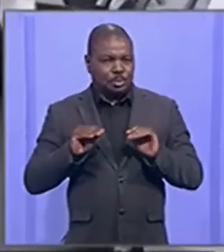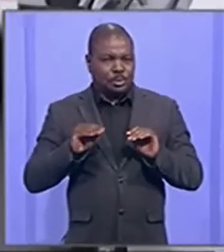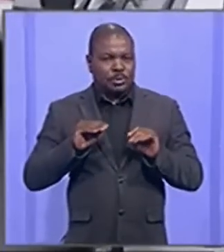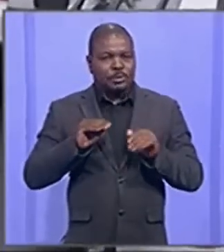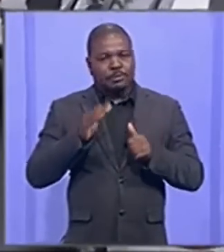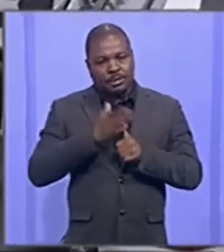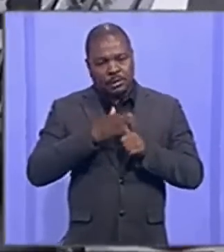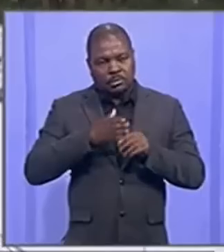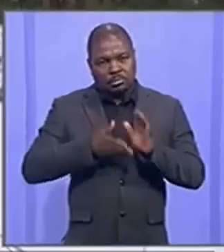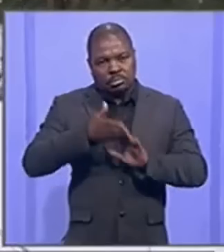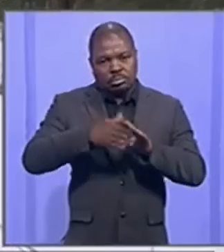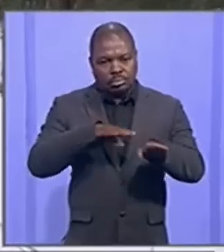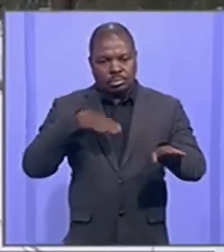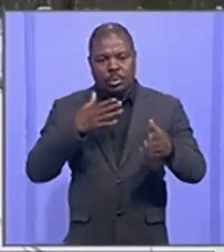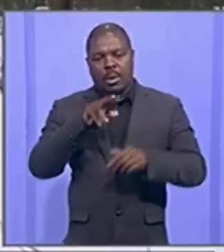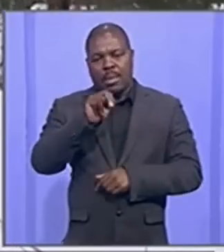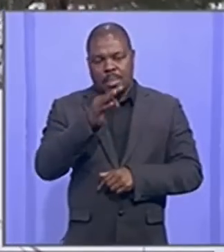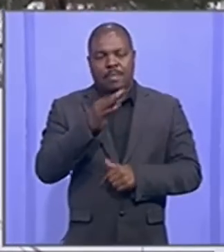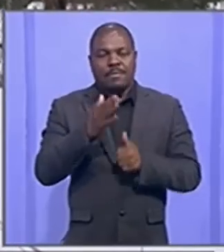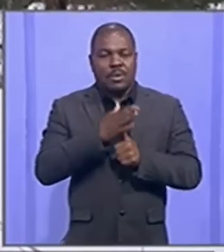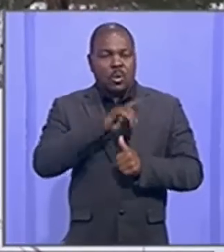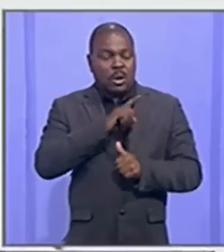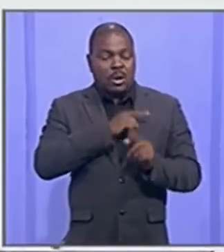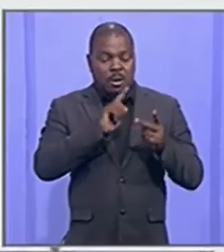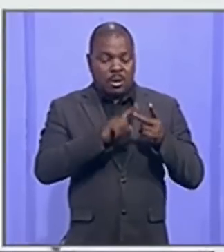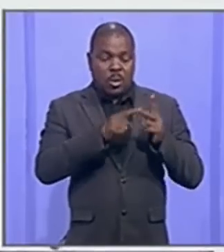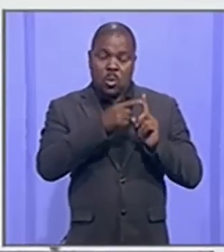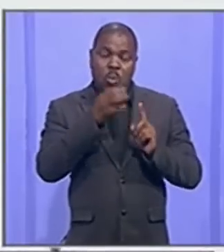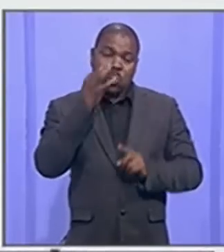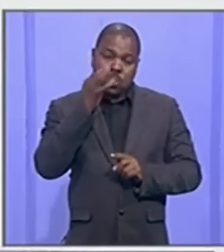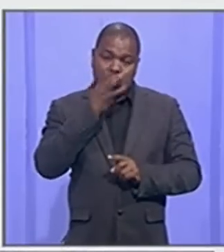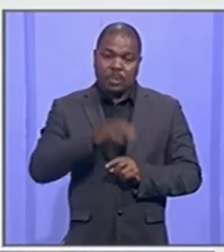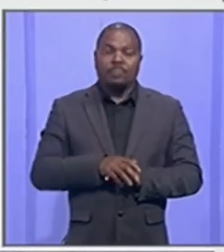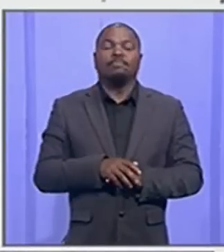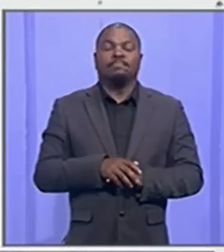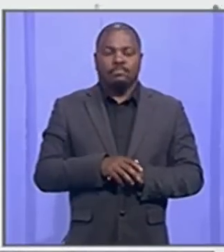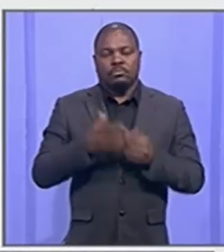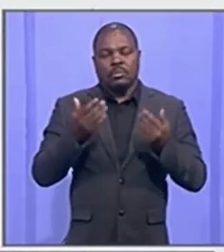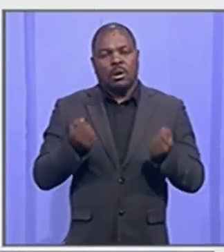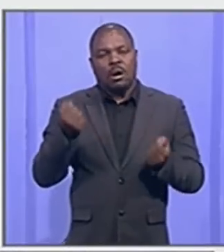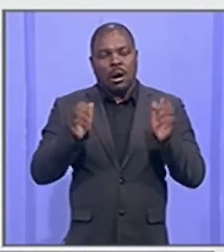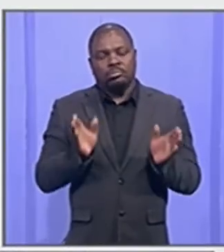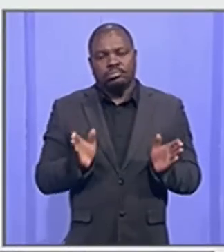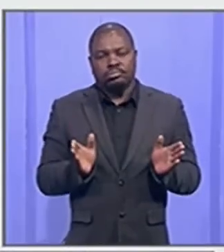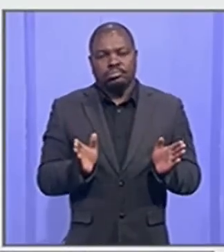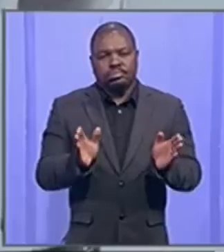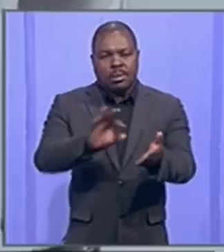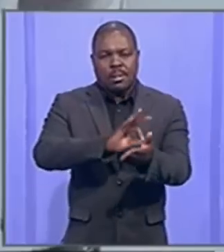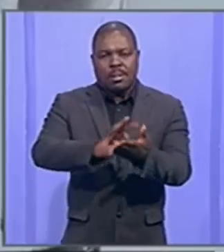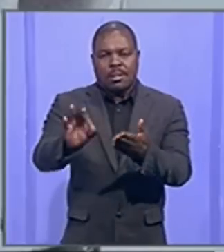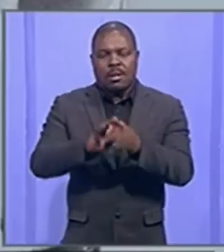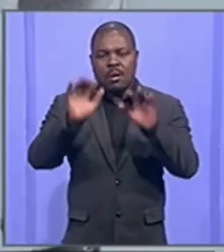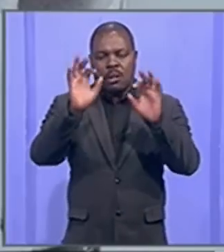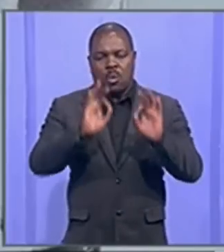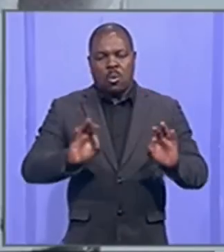go sepela ka thelelo mmileng wa lephefo wa N3 moo a tlalleditšego ka la gore go rometše dikgorapata go ya go thuša go tloša lehlwa leo